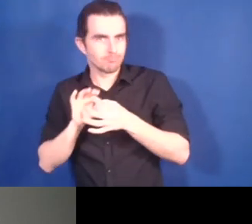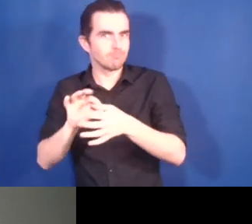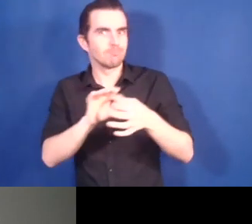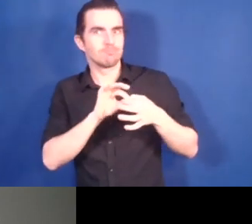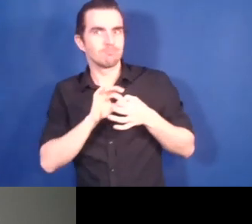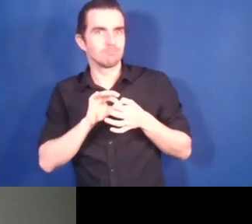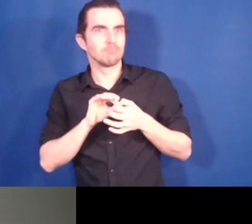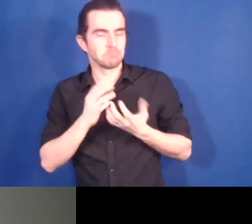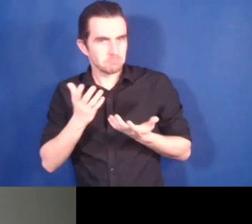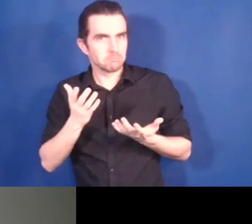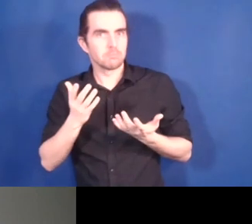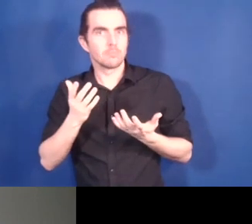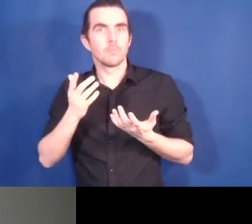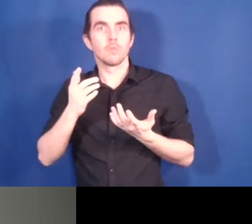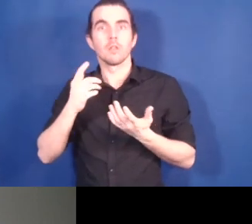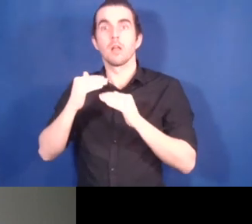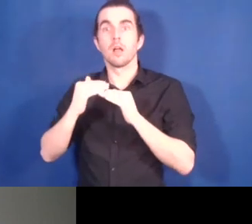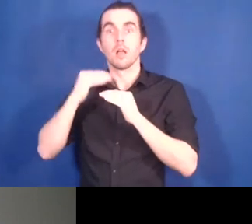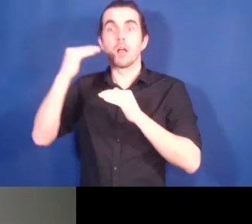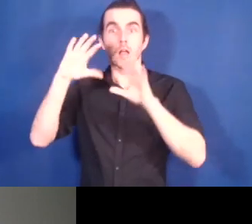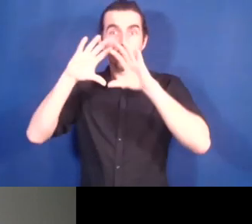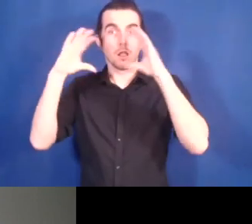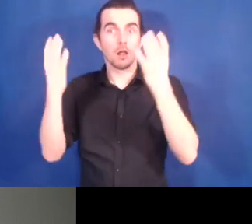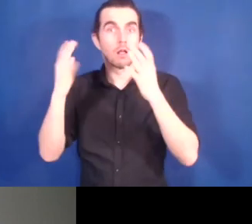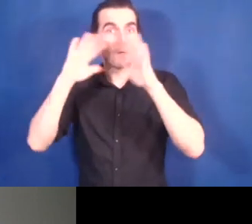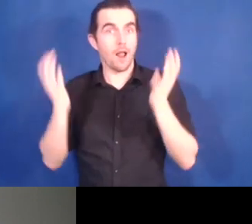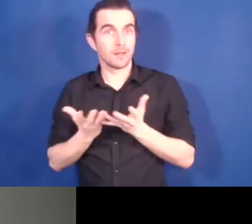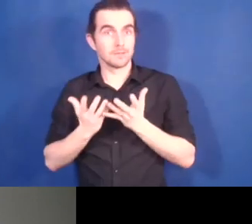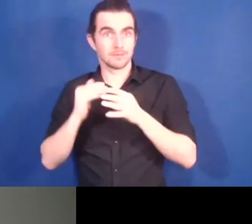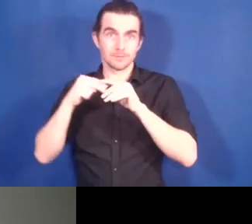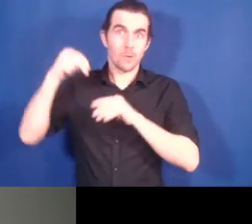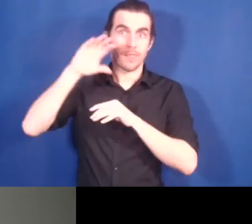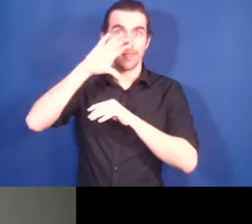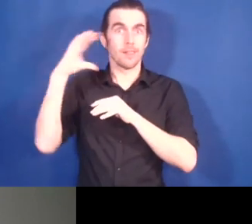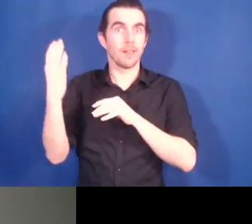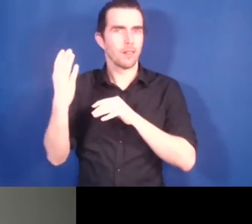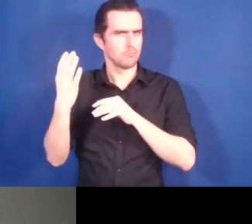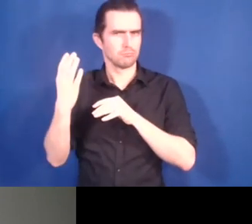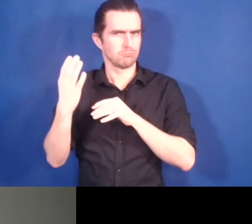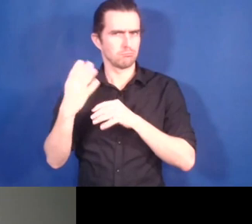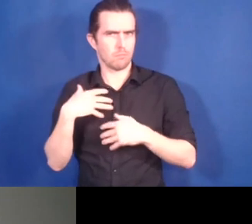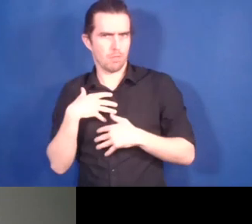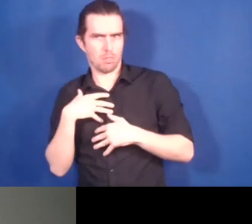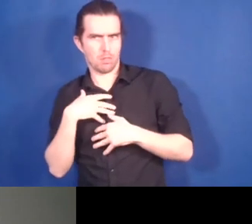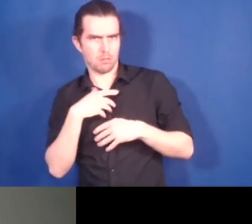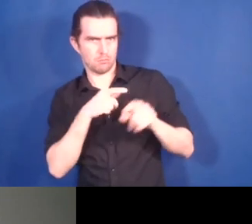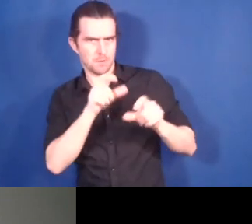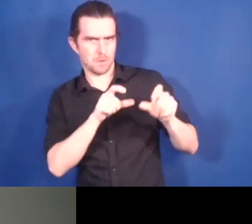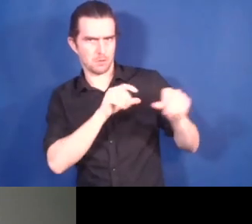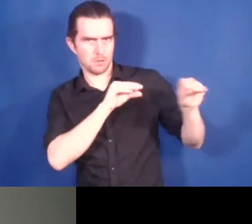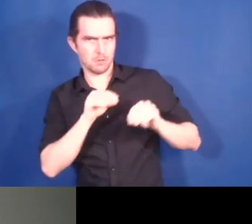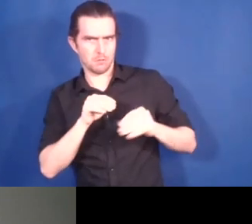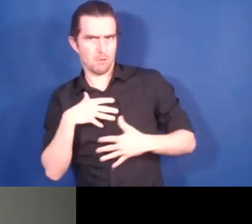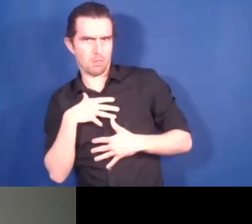that xenophobia is something that we need to address. It was something that was discussed in panels.